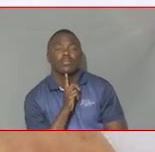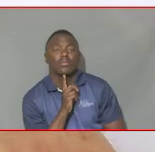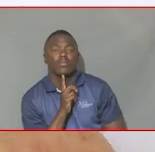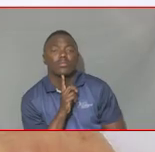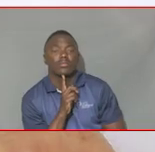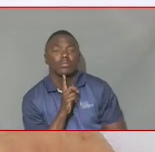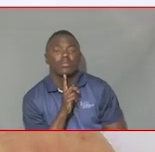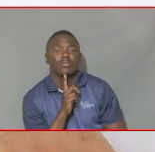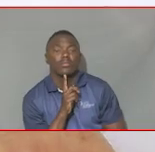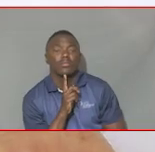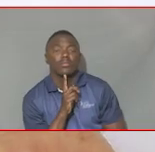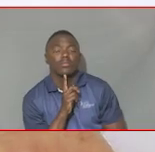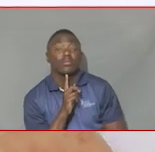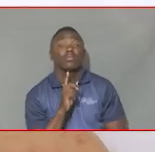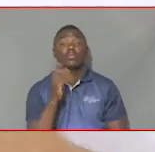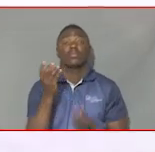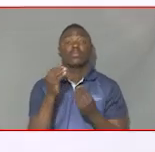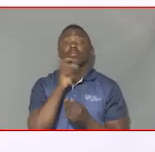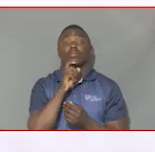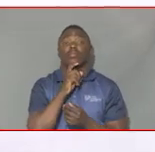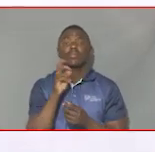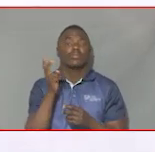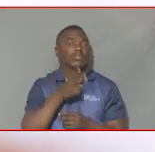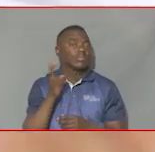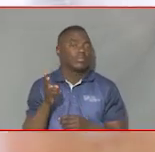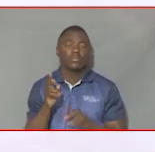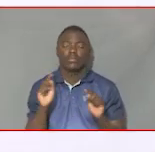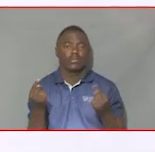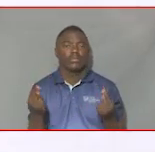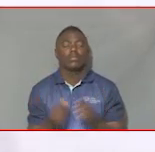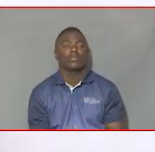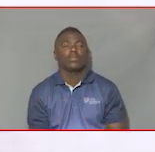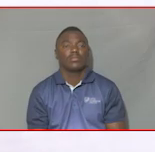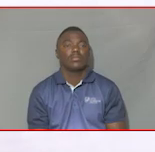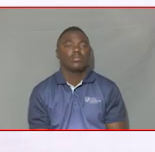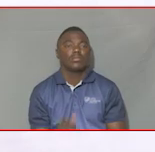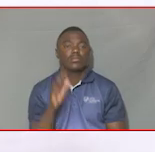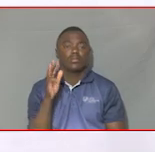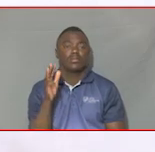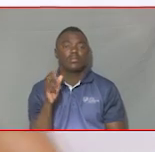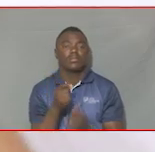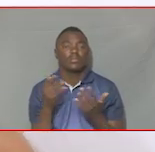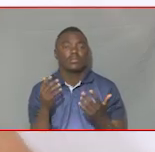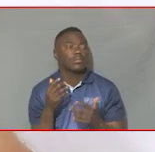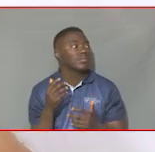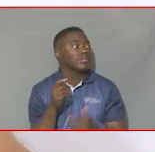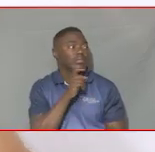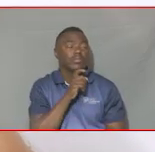the numbers may not be used more than once. So of the 9, I've used 2. How many are left?